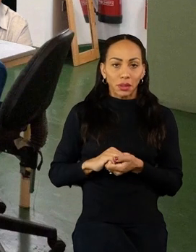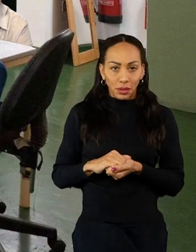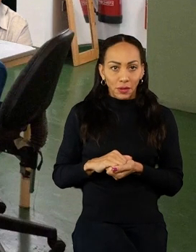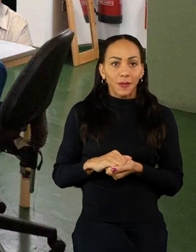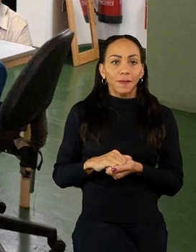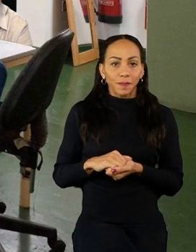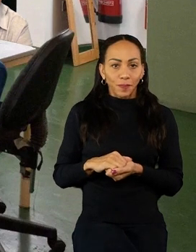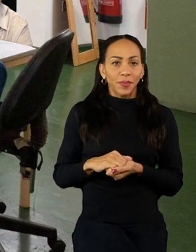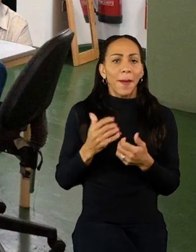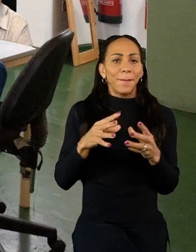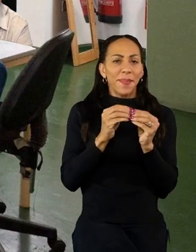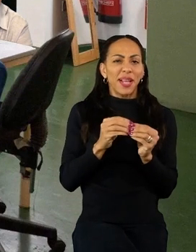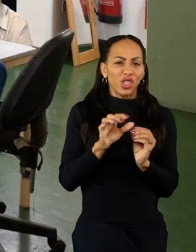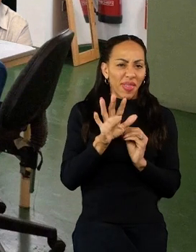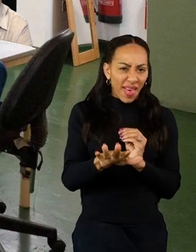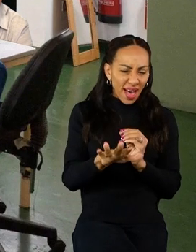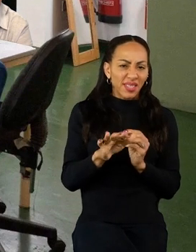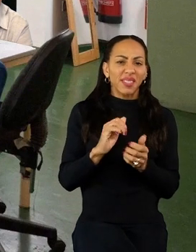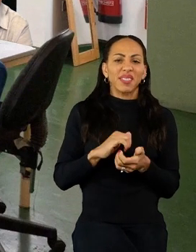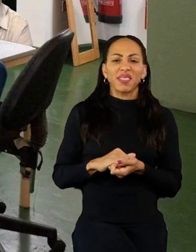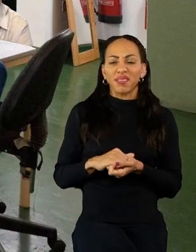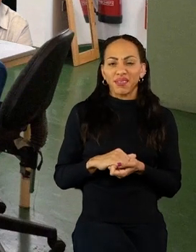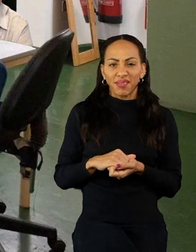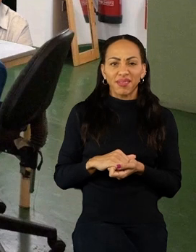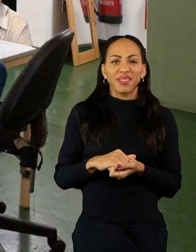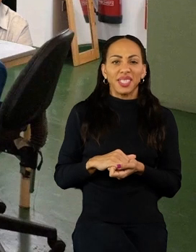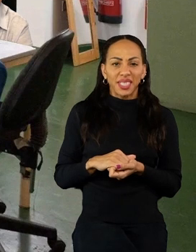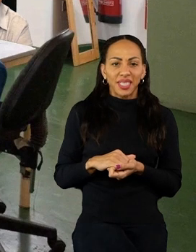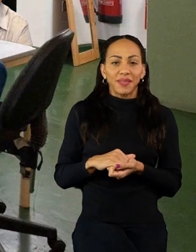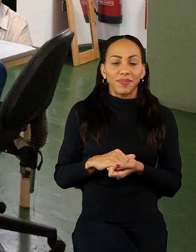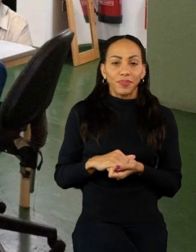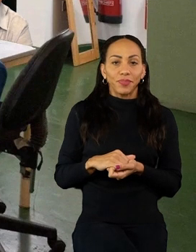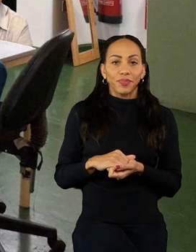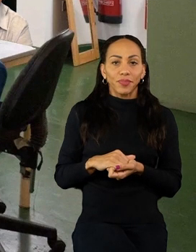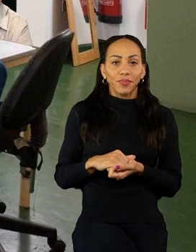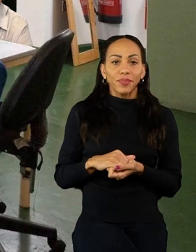mention that I haven't already mentioned in these particular slides. So that was just the difference between the two.